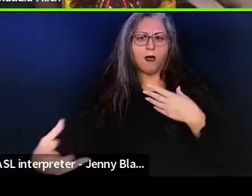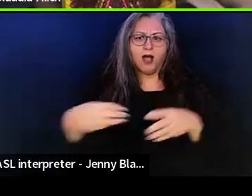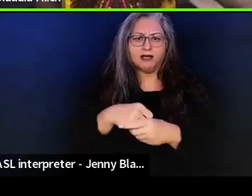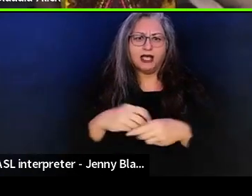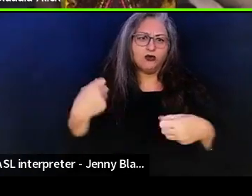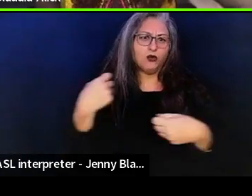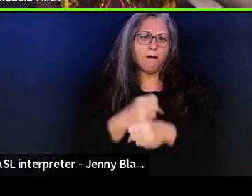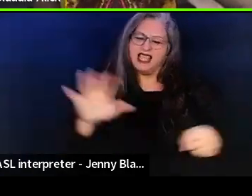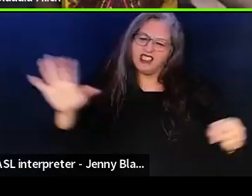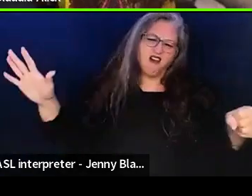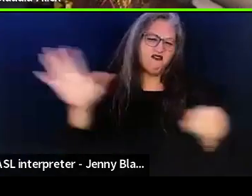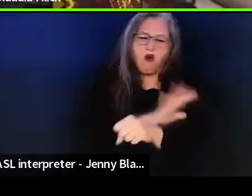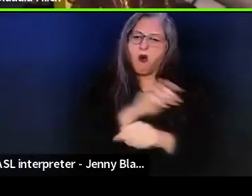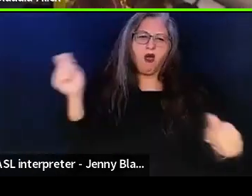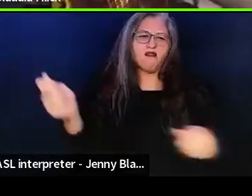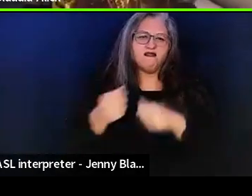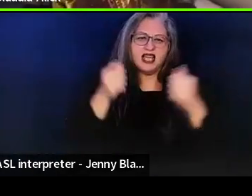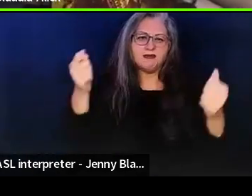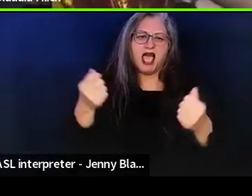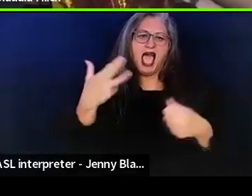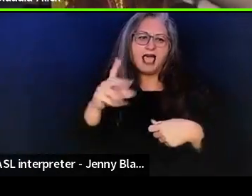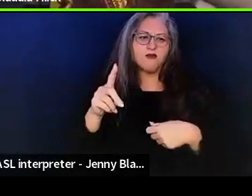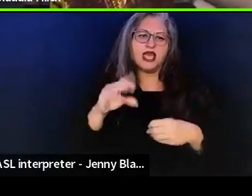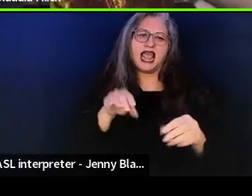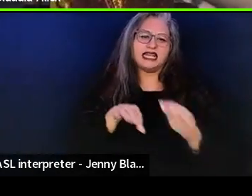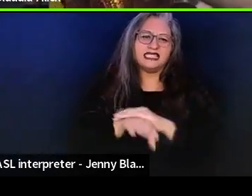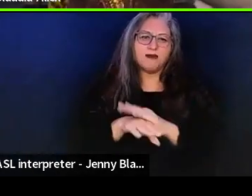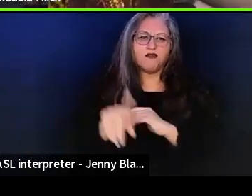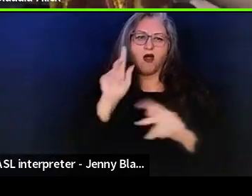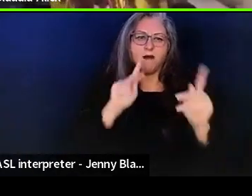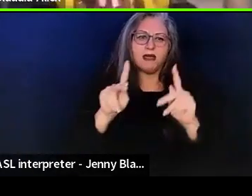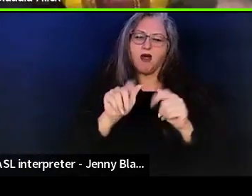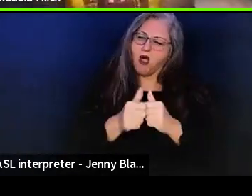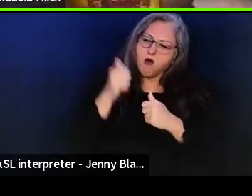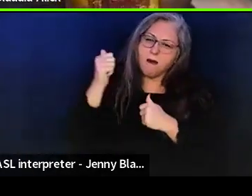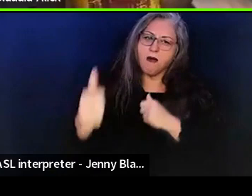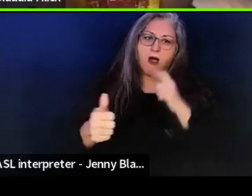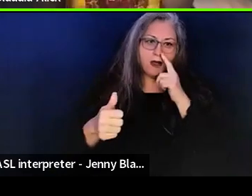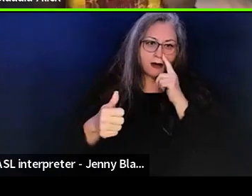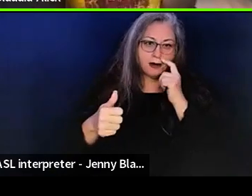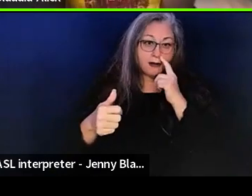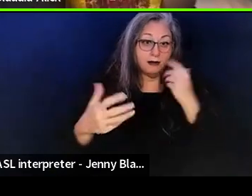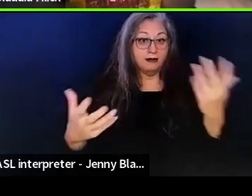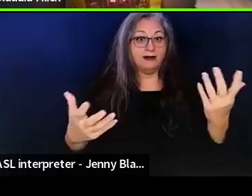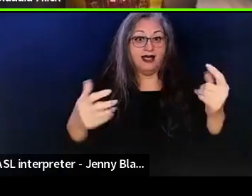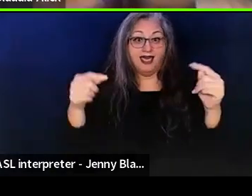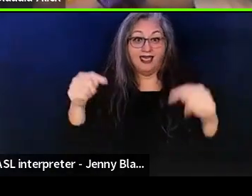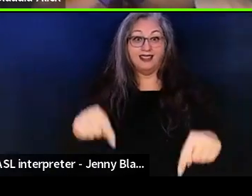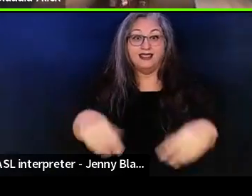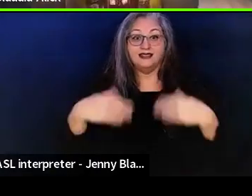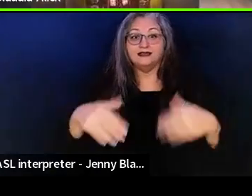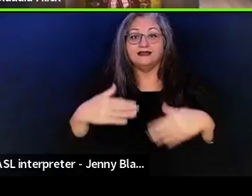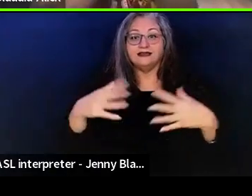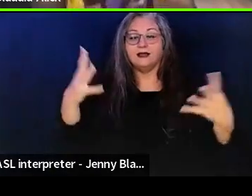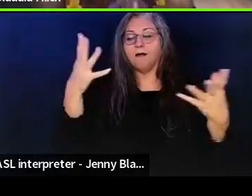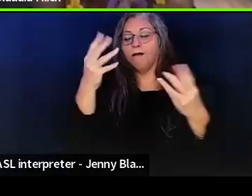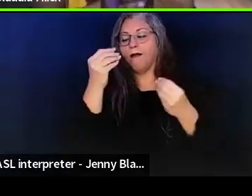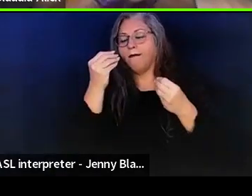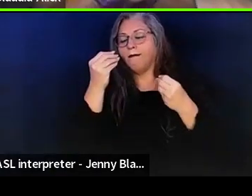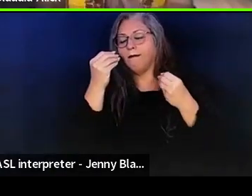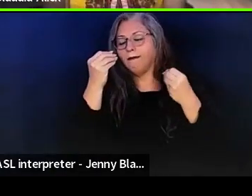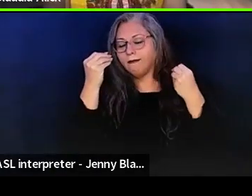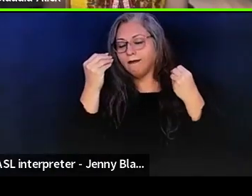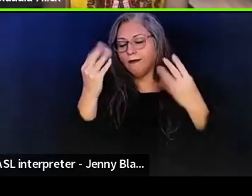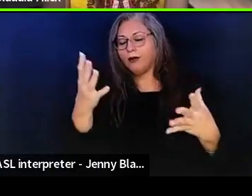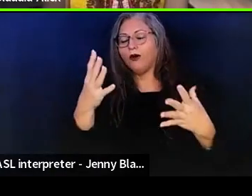in making your entire festival hybrid and accessible to people remotely. And this has just been a gorgeous and